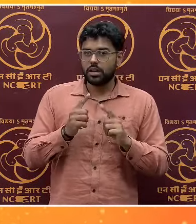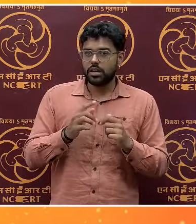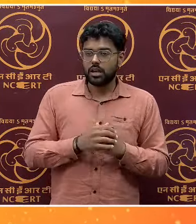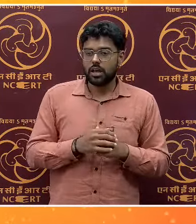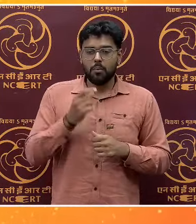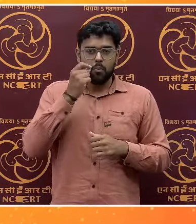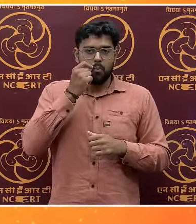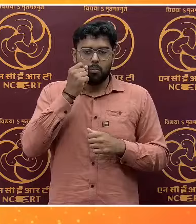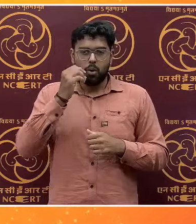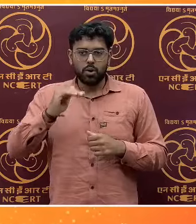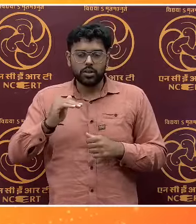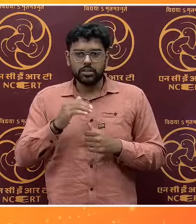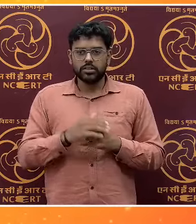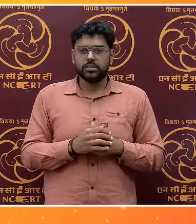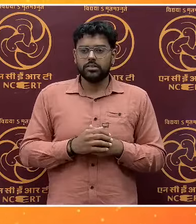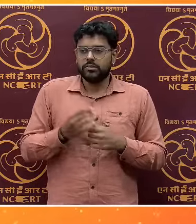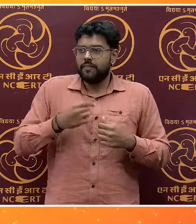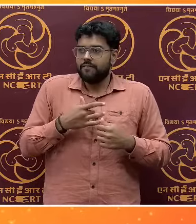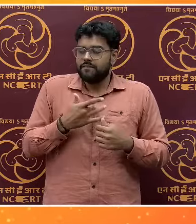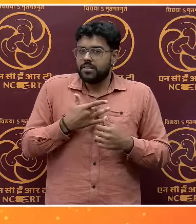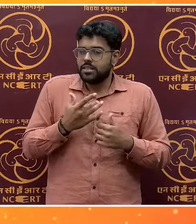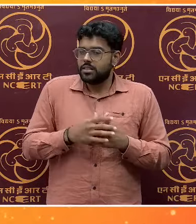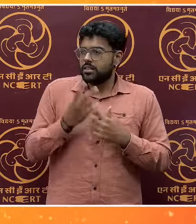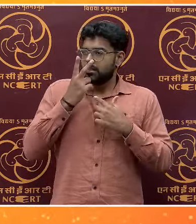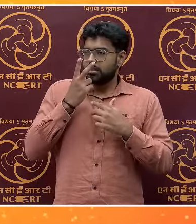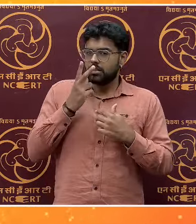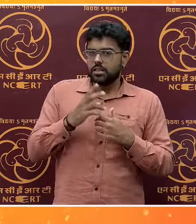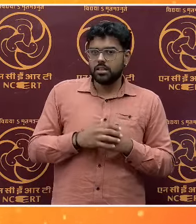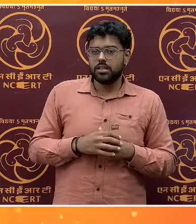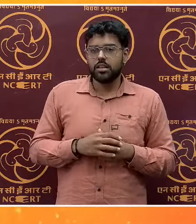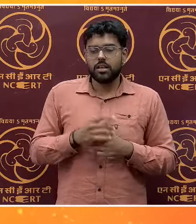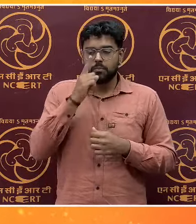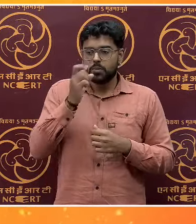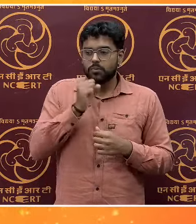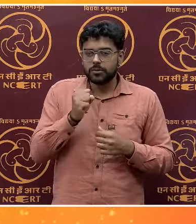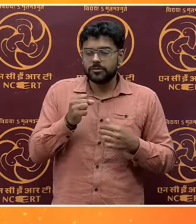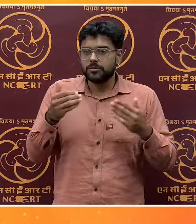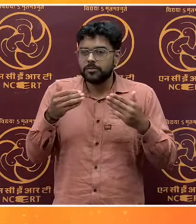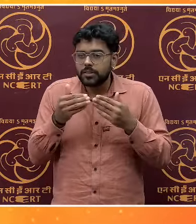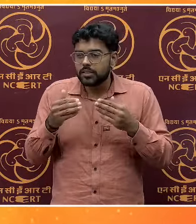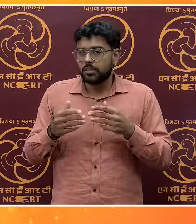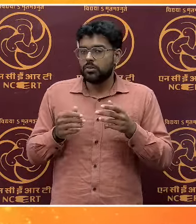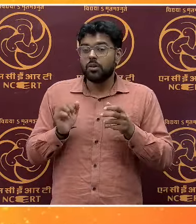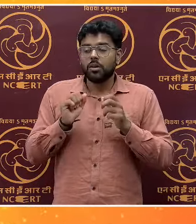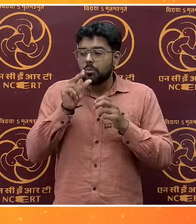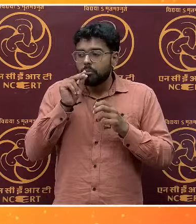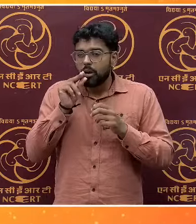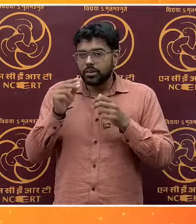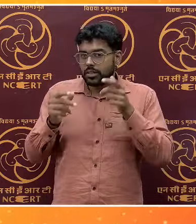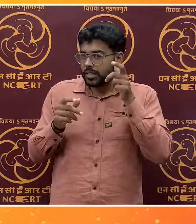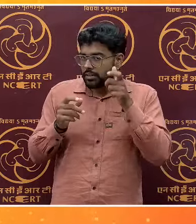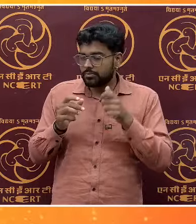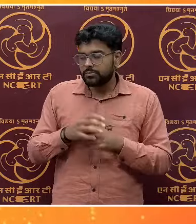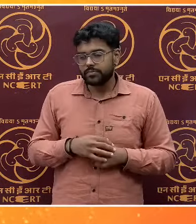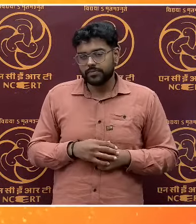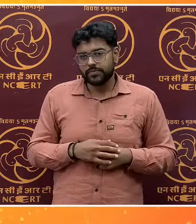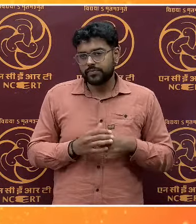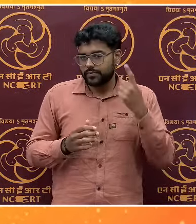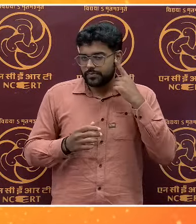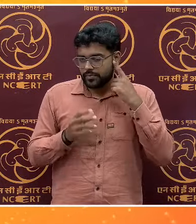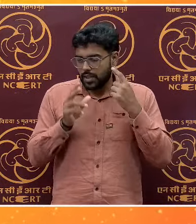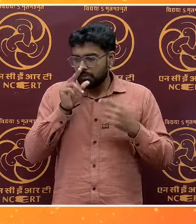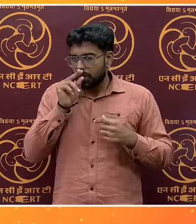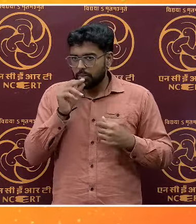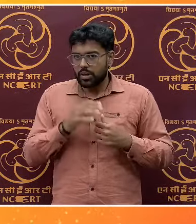a boy, a very courageous boy, just came to her and whispered in her ear that if she